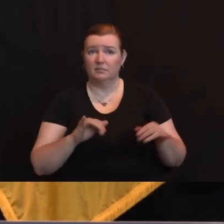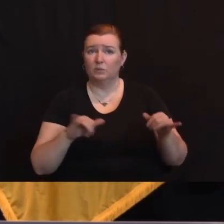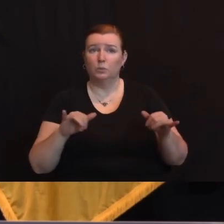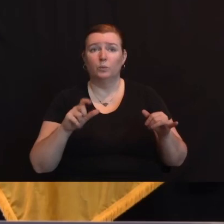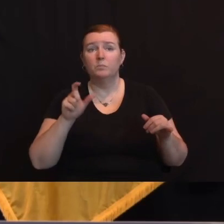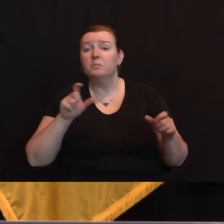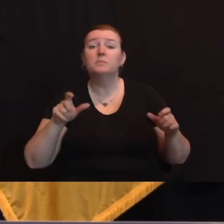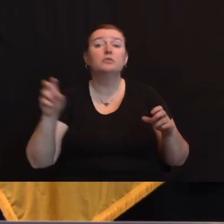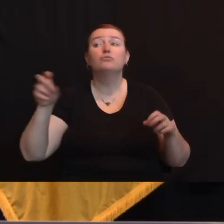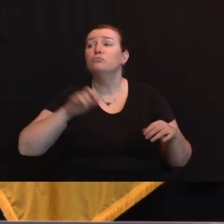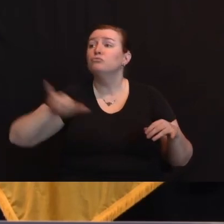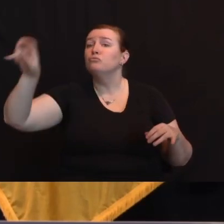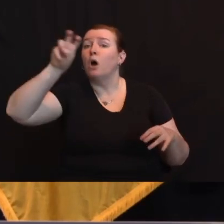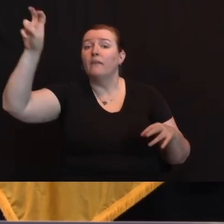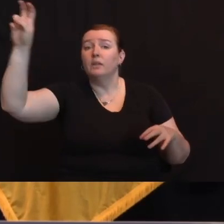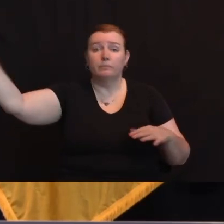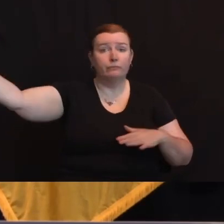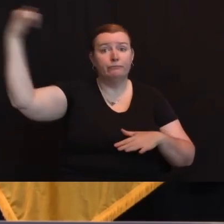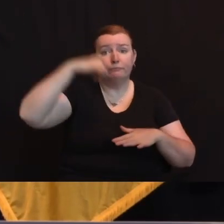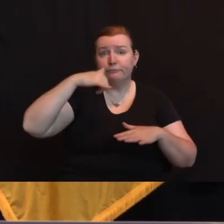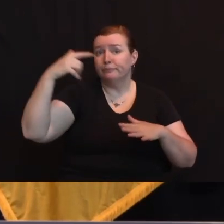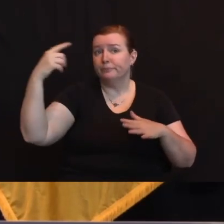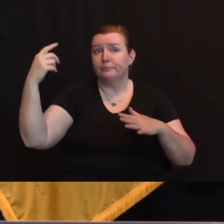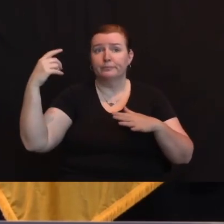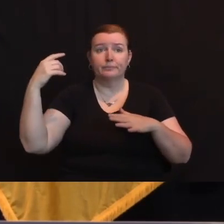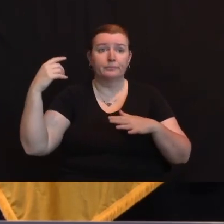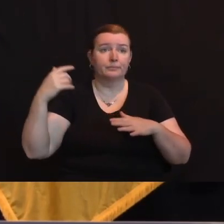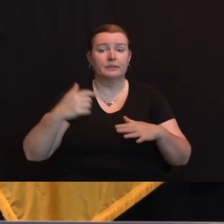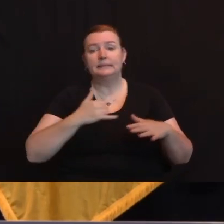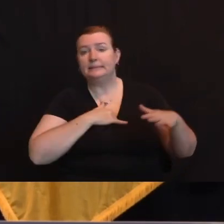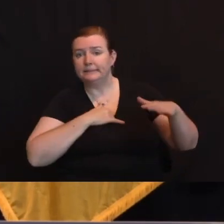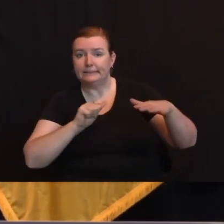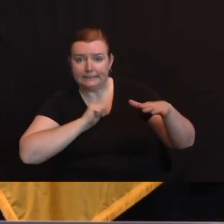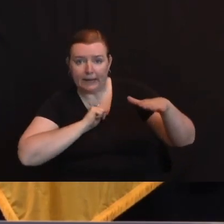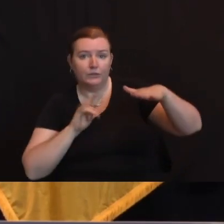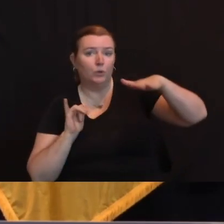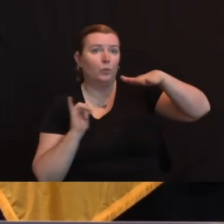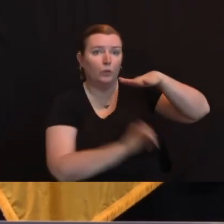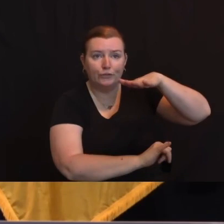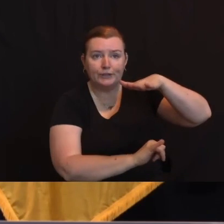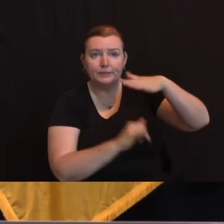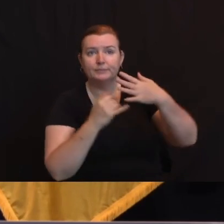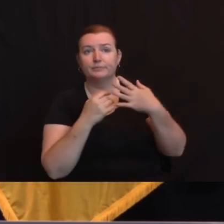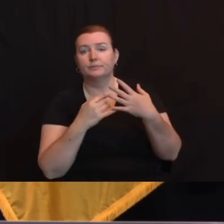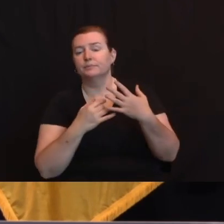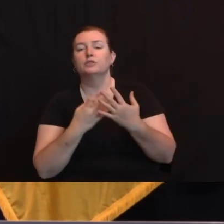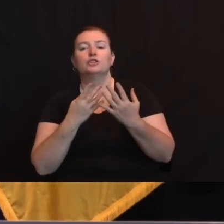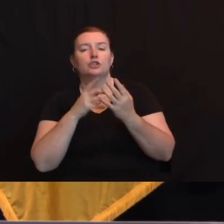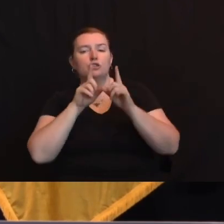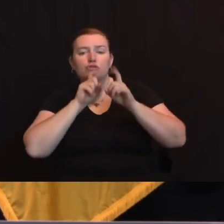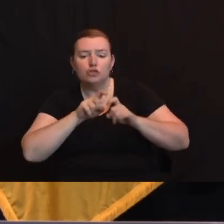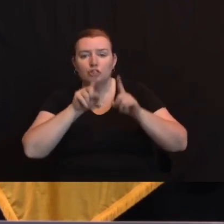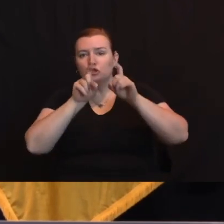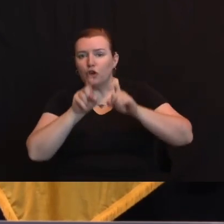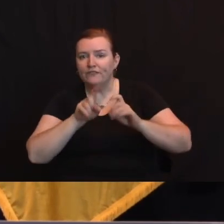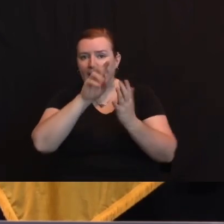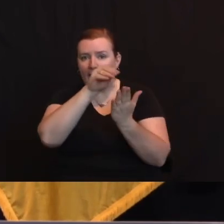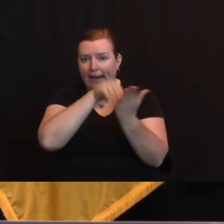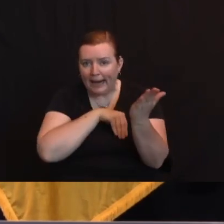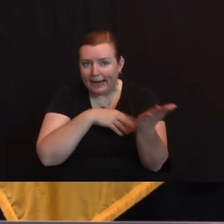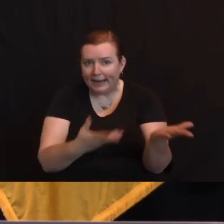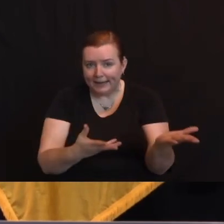state. The self-quarantining has to be that personal responsibility. That has to be paramount if